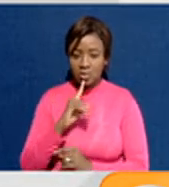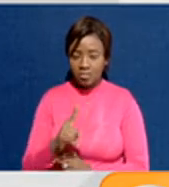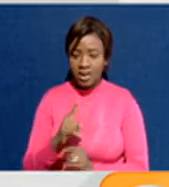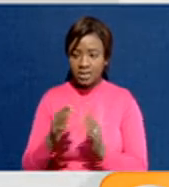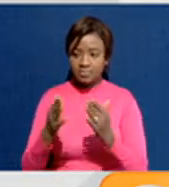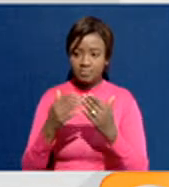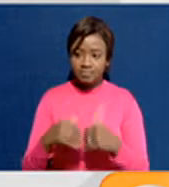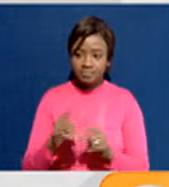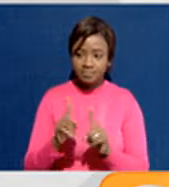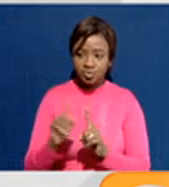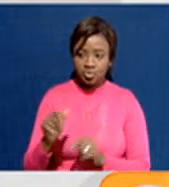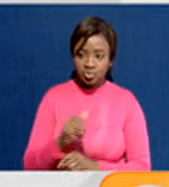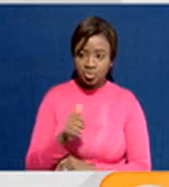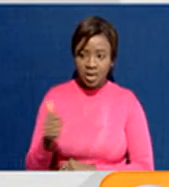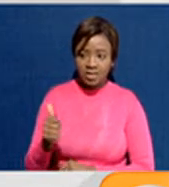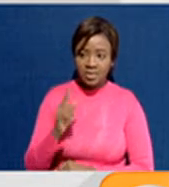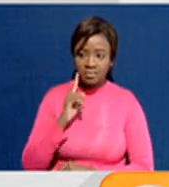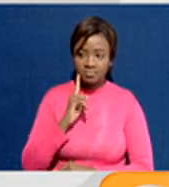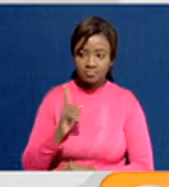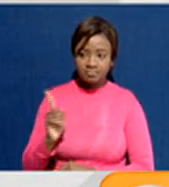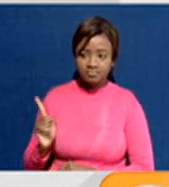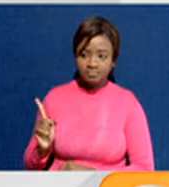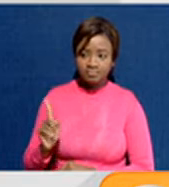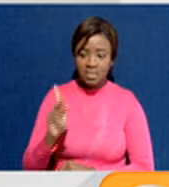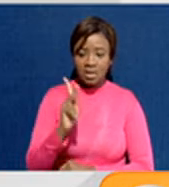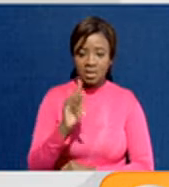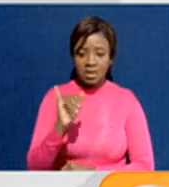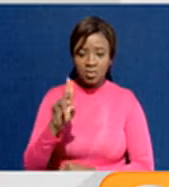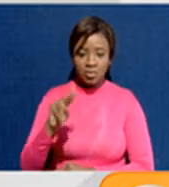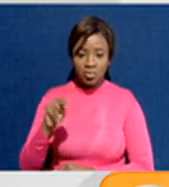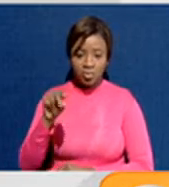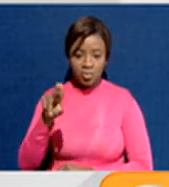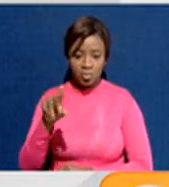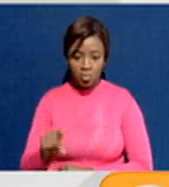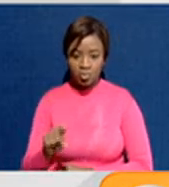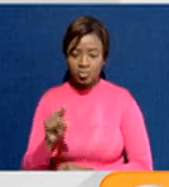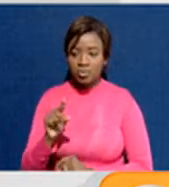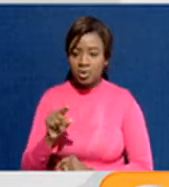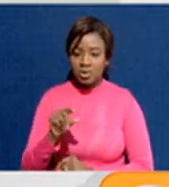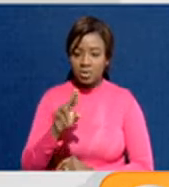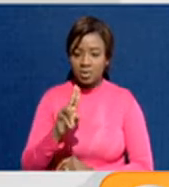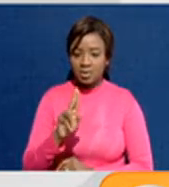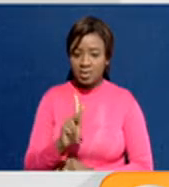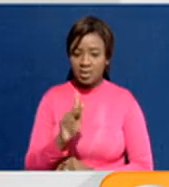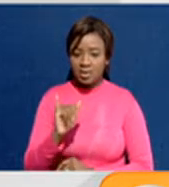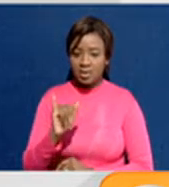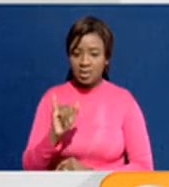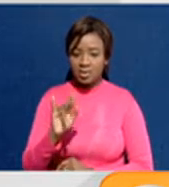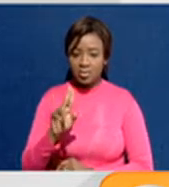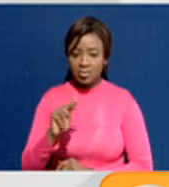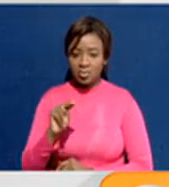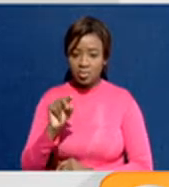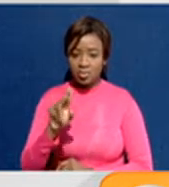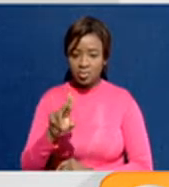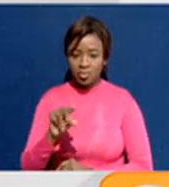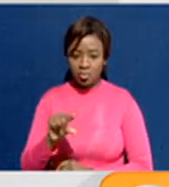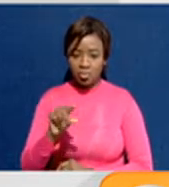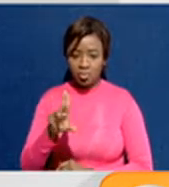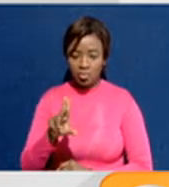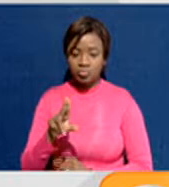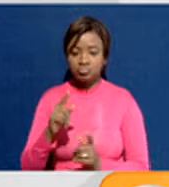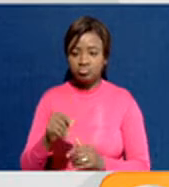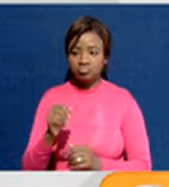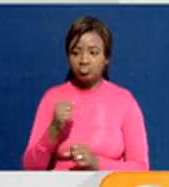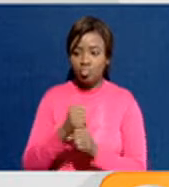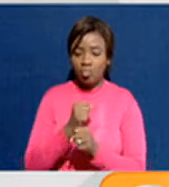Alpha Saad Kiugu was appointed the Force Commander of East Africa Community Regional Forces in DRC to replace Major